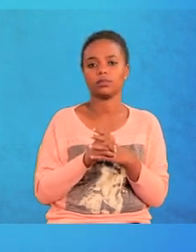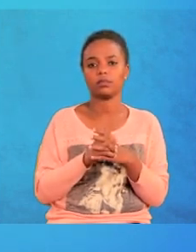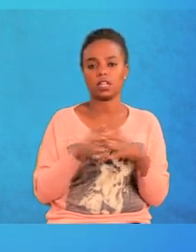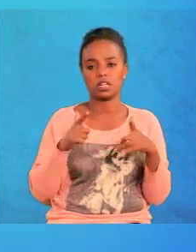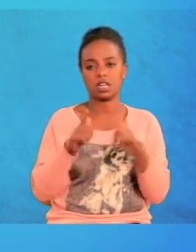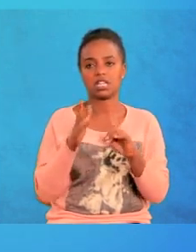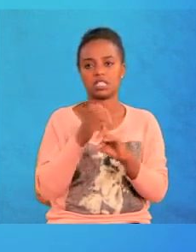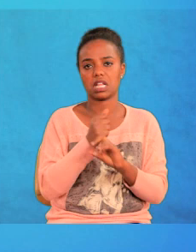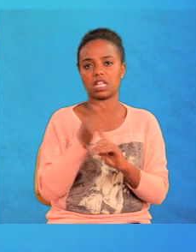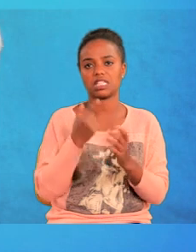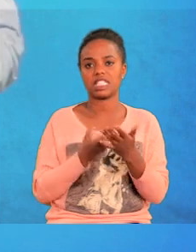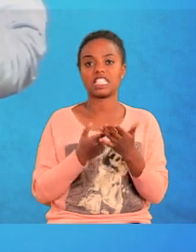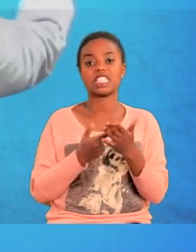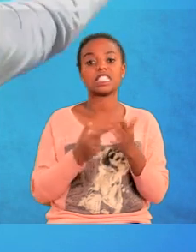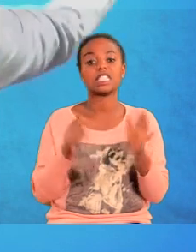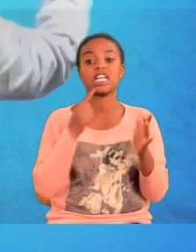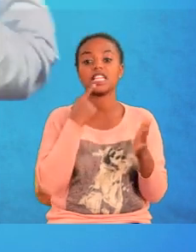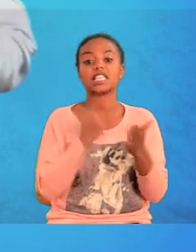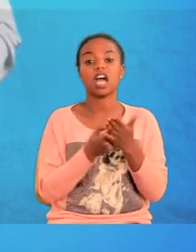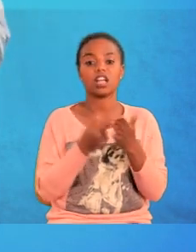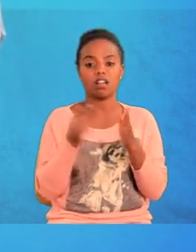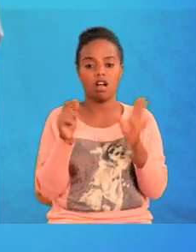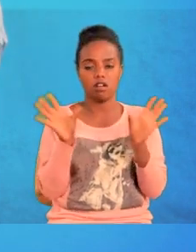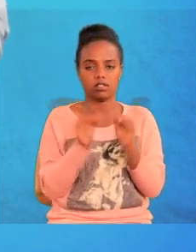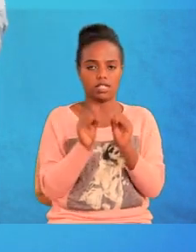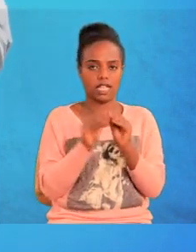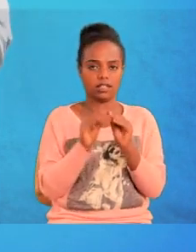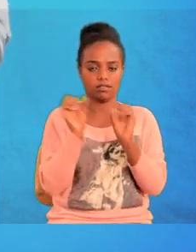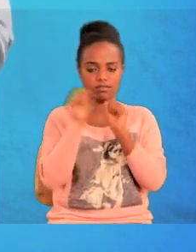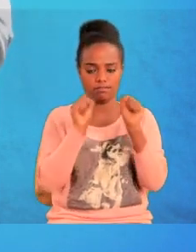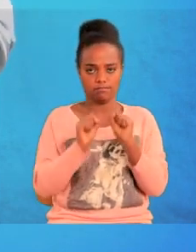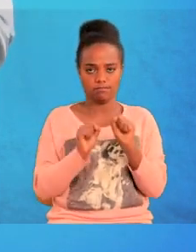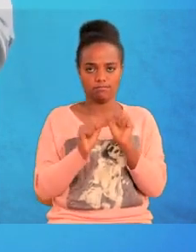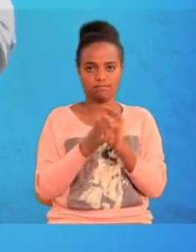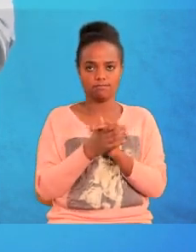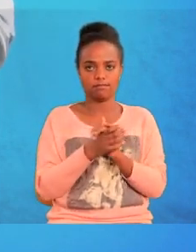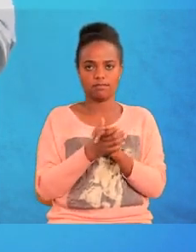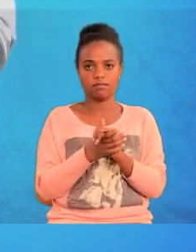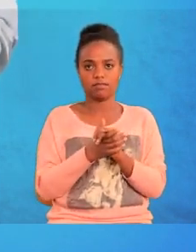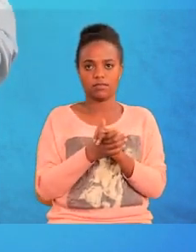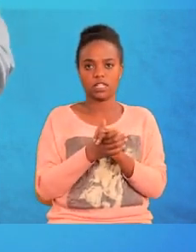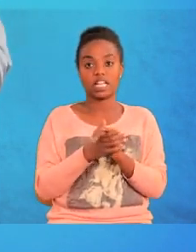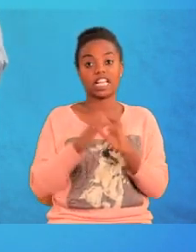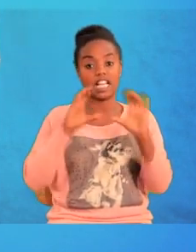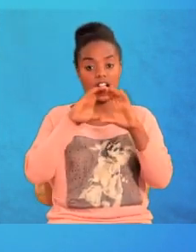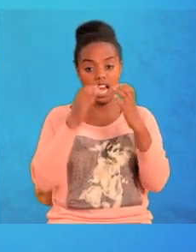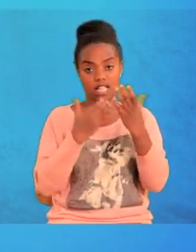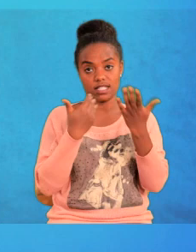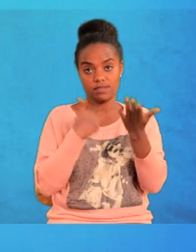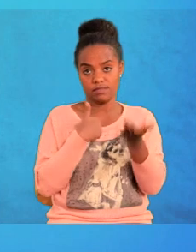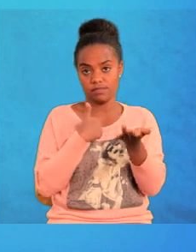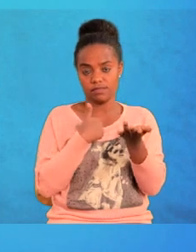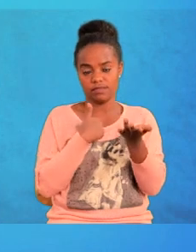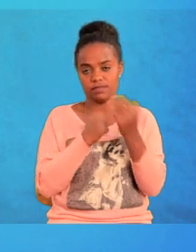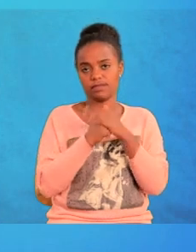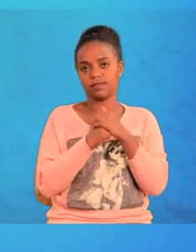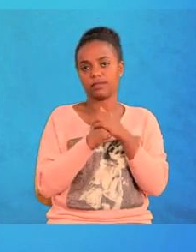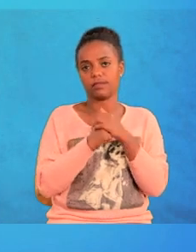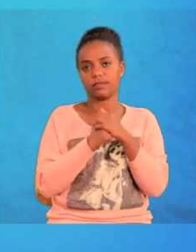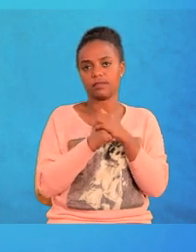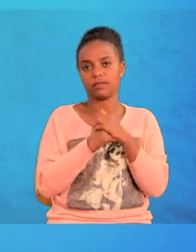Let's take this data set, group data. We have a class, assume